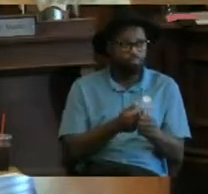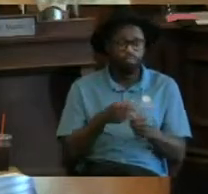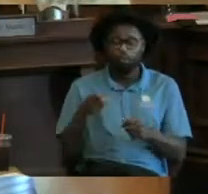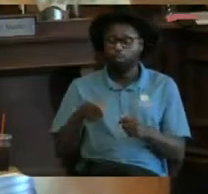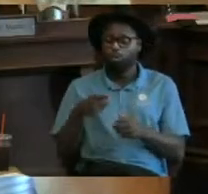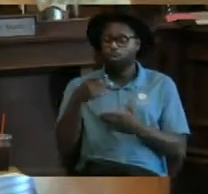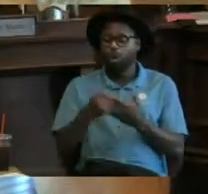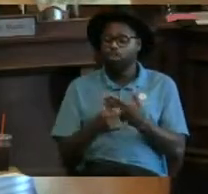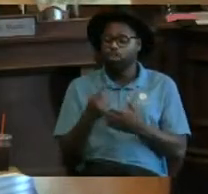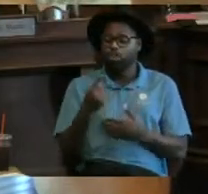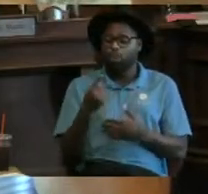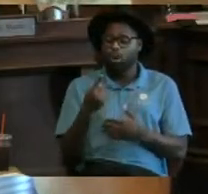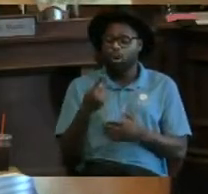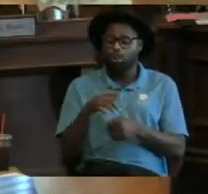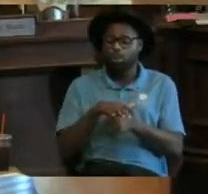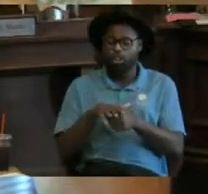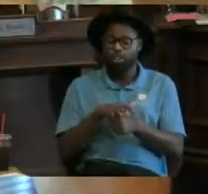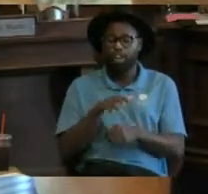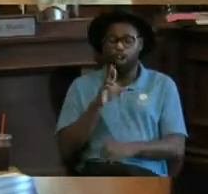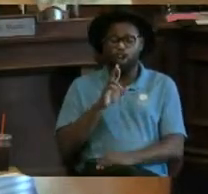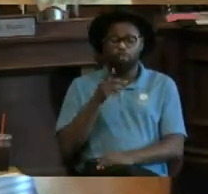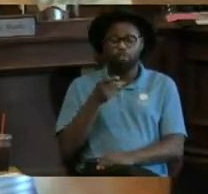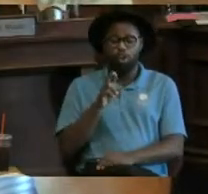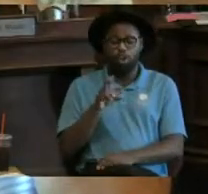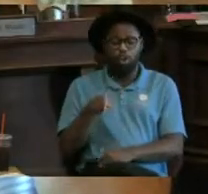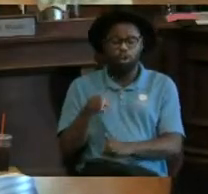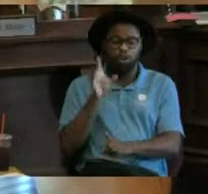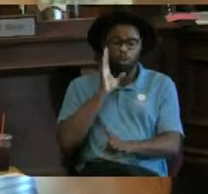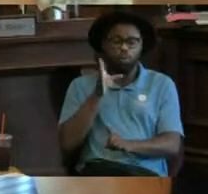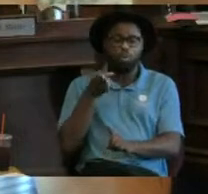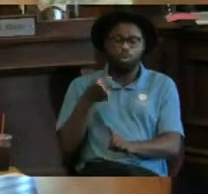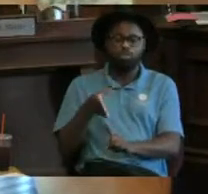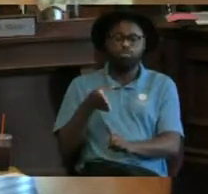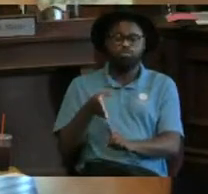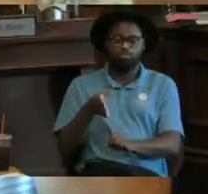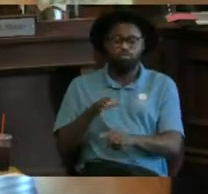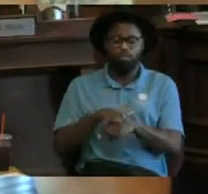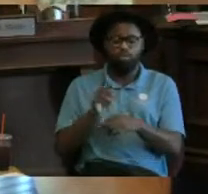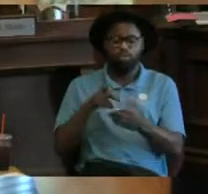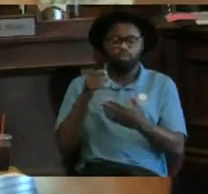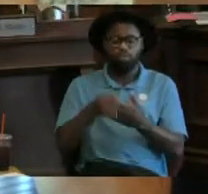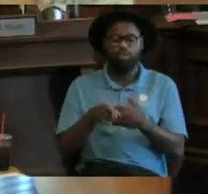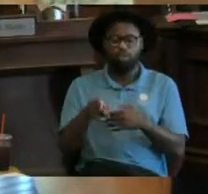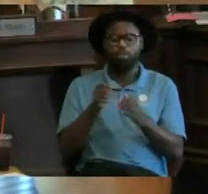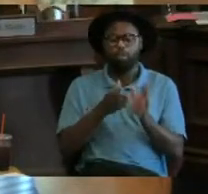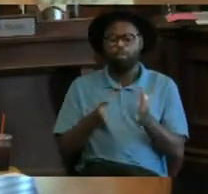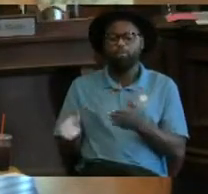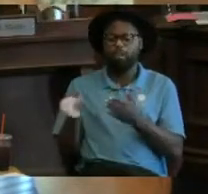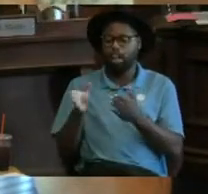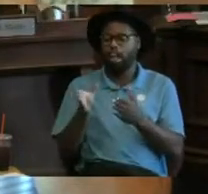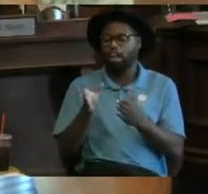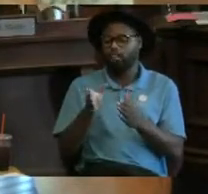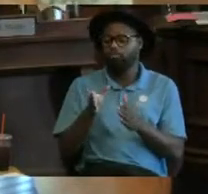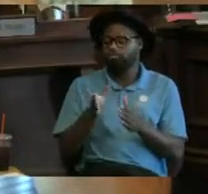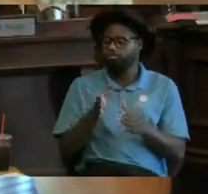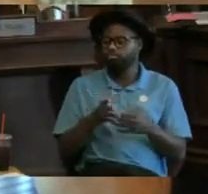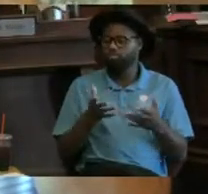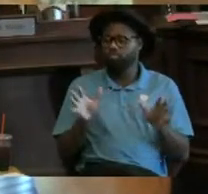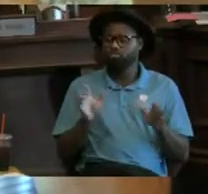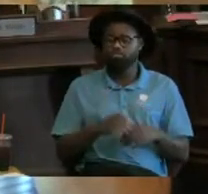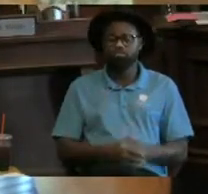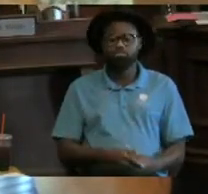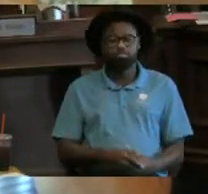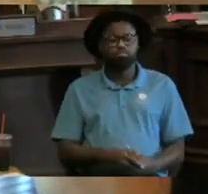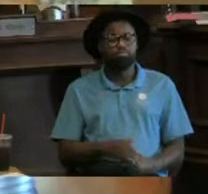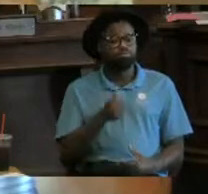location, that RPR will be, you know, on this project with a plan set, and that's all they're looking at.